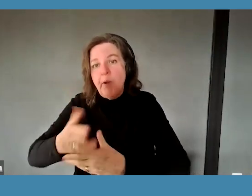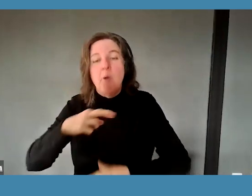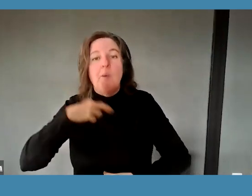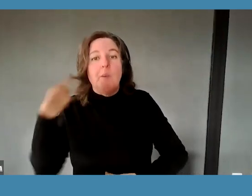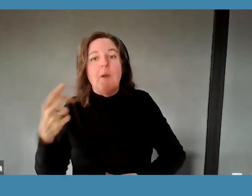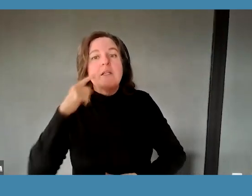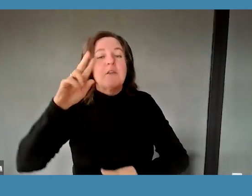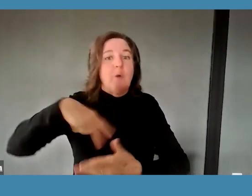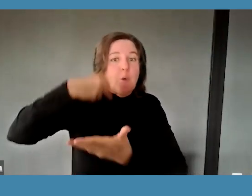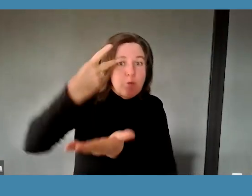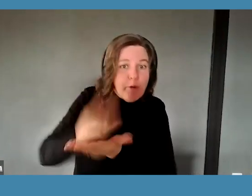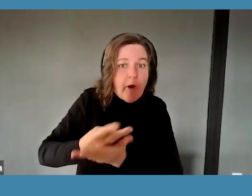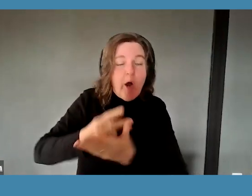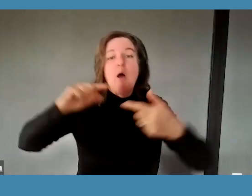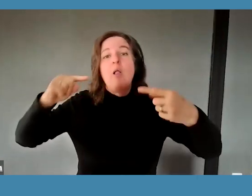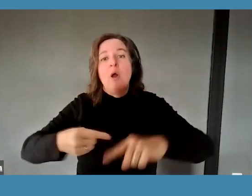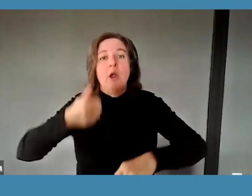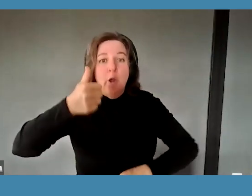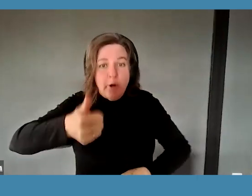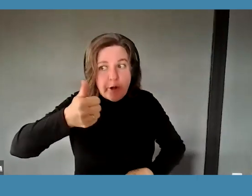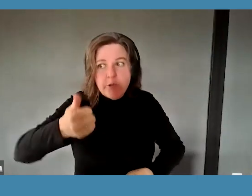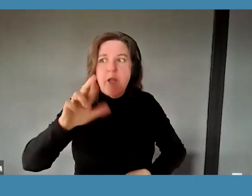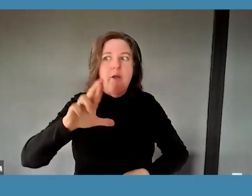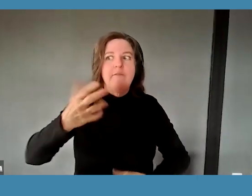or to not be able to receive care?